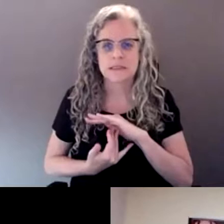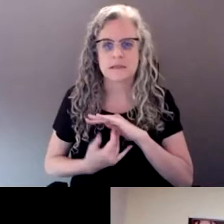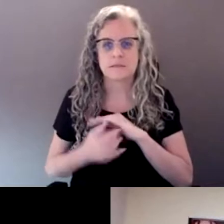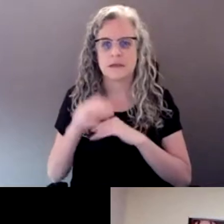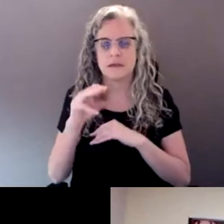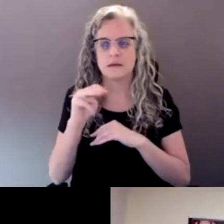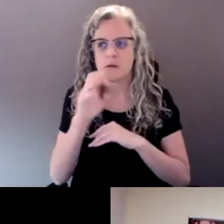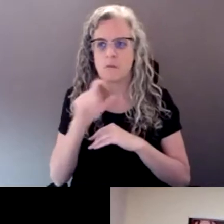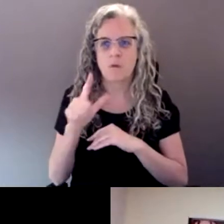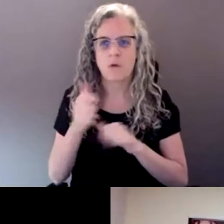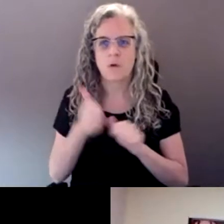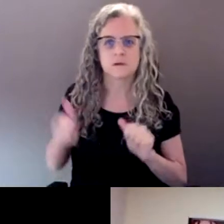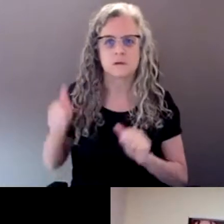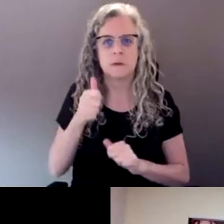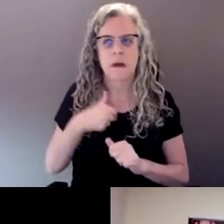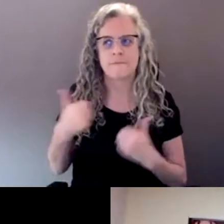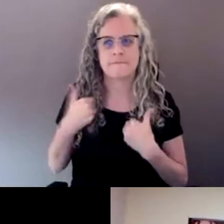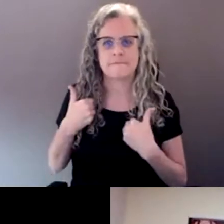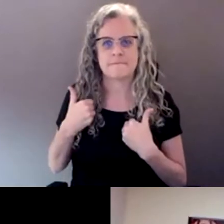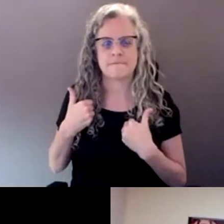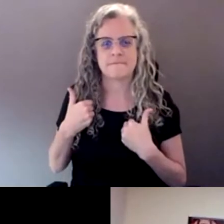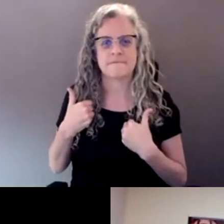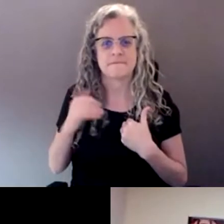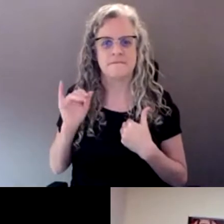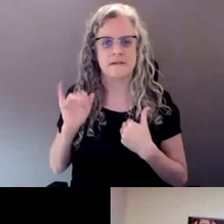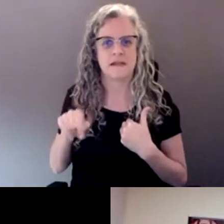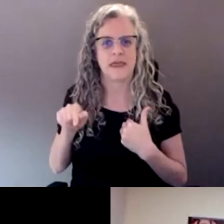of moral superiority that